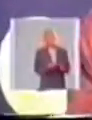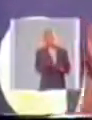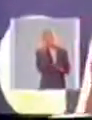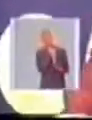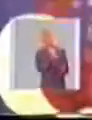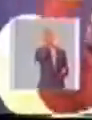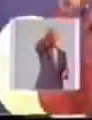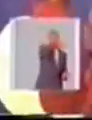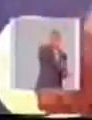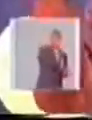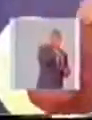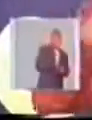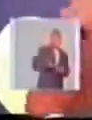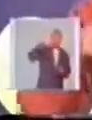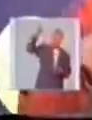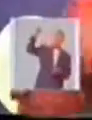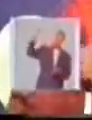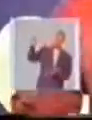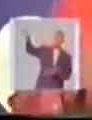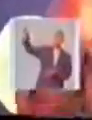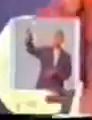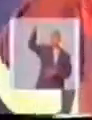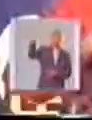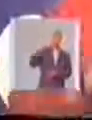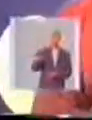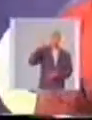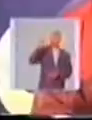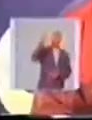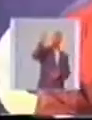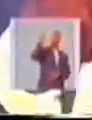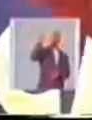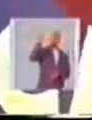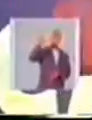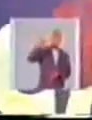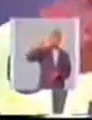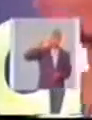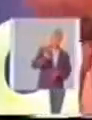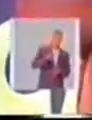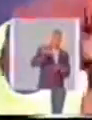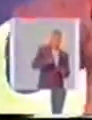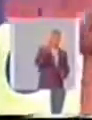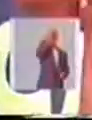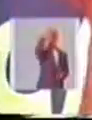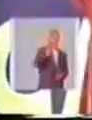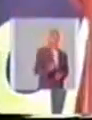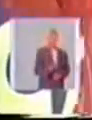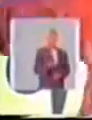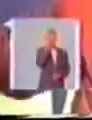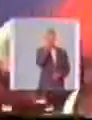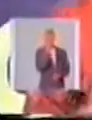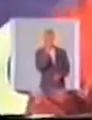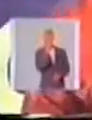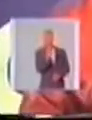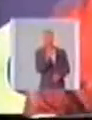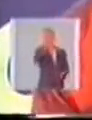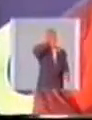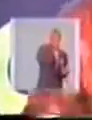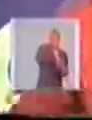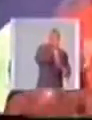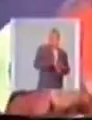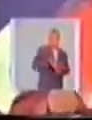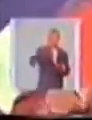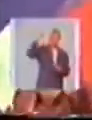no die asofo from where Christ upon ne den yina se emwa for the boy etwam. Utra chapter 2 eko jina chapter 3 eko ka se e ho